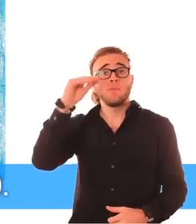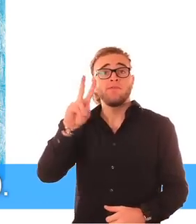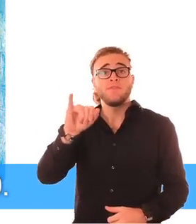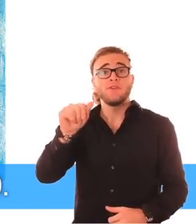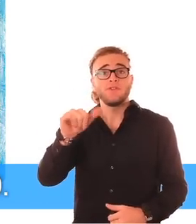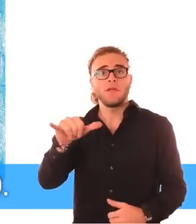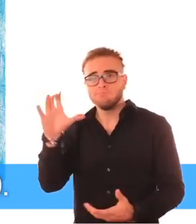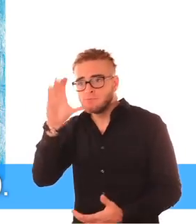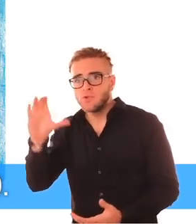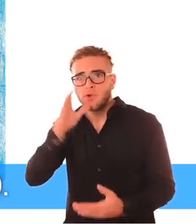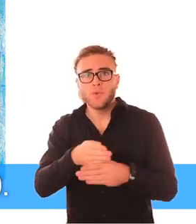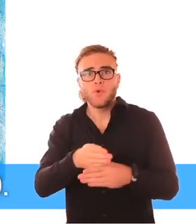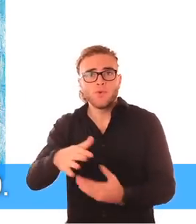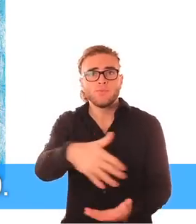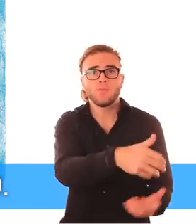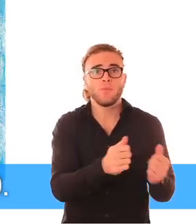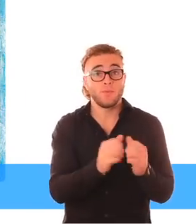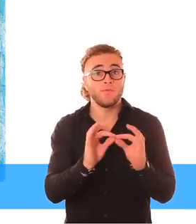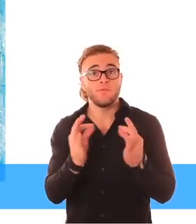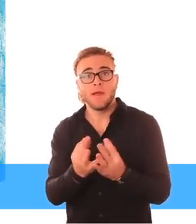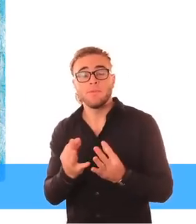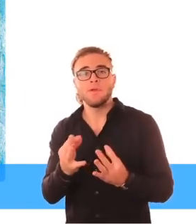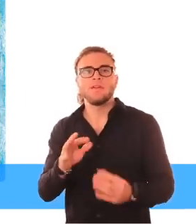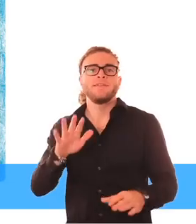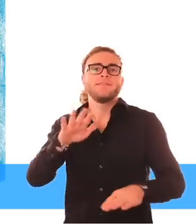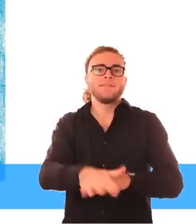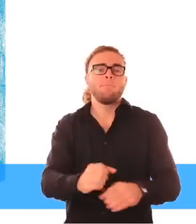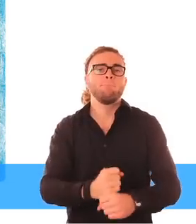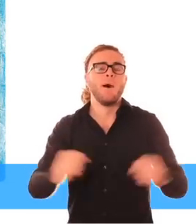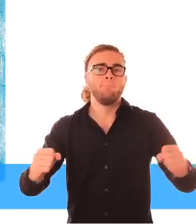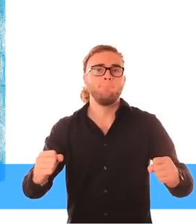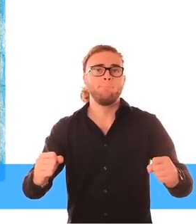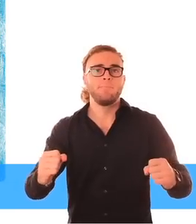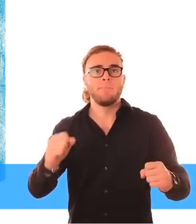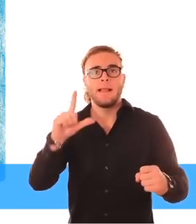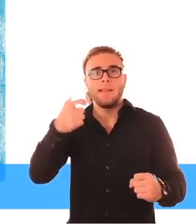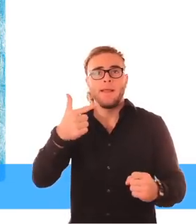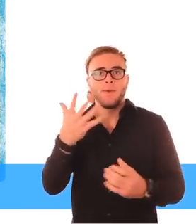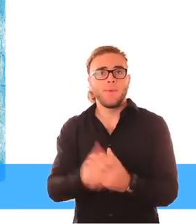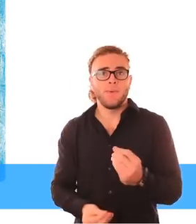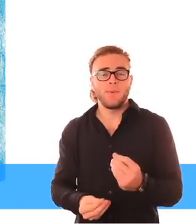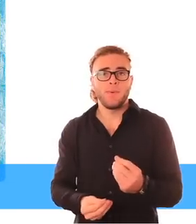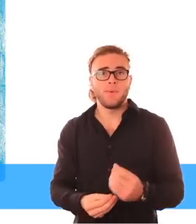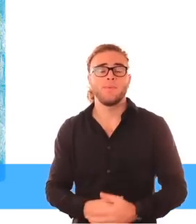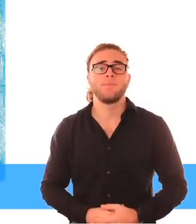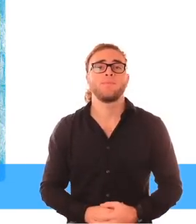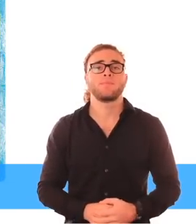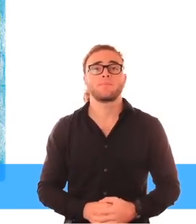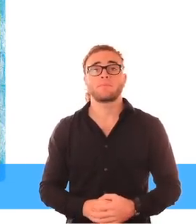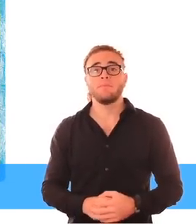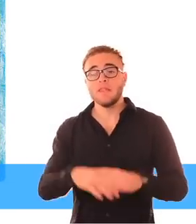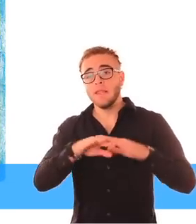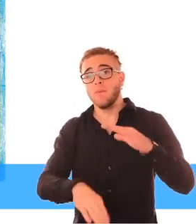on a landmine in January 2010. He was gathering firewood with others from the community.